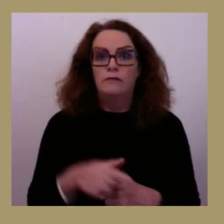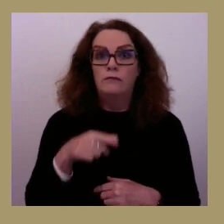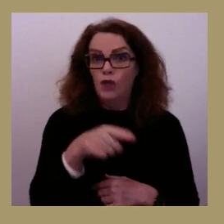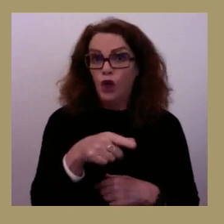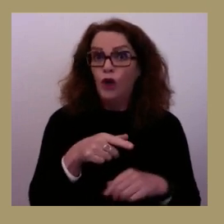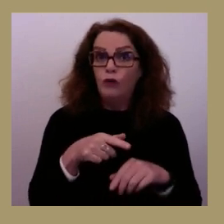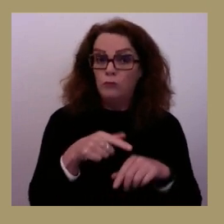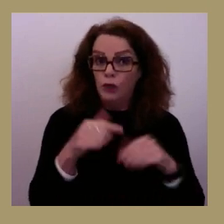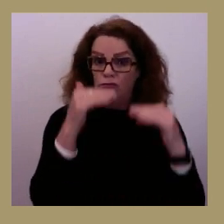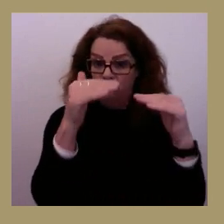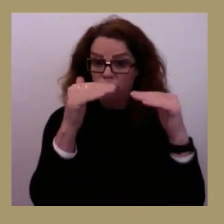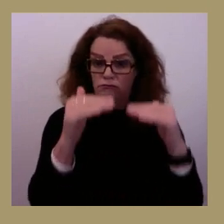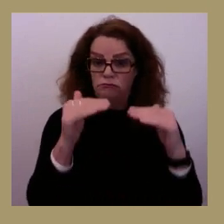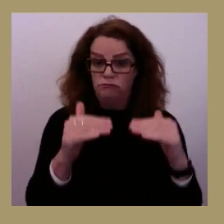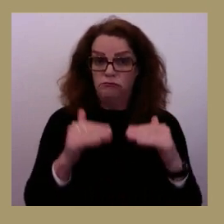account.